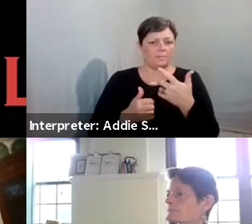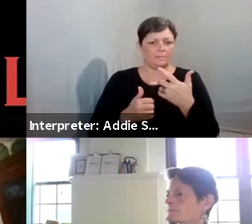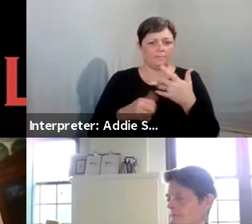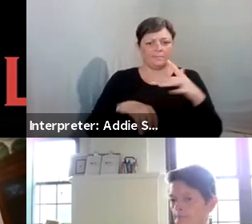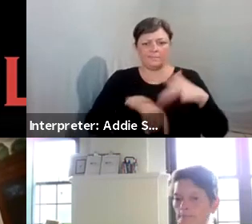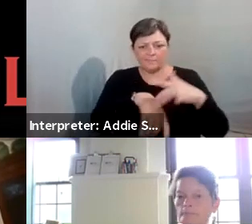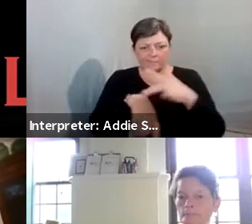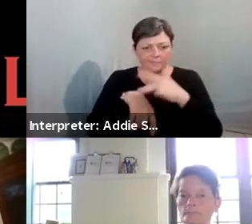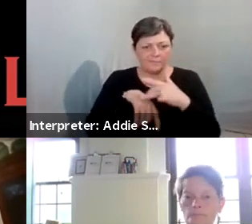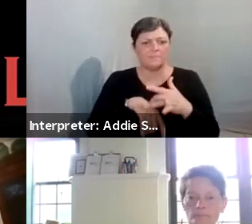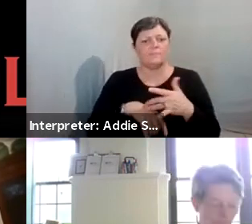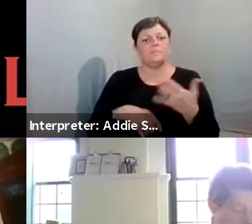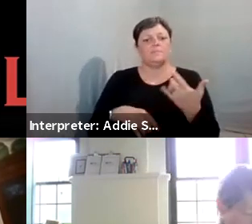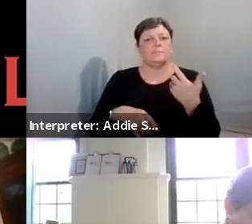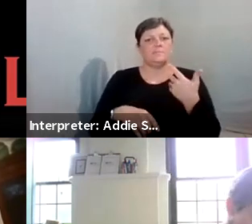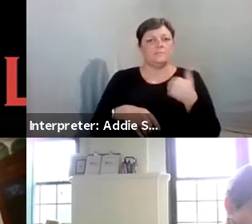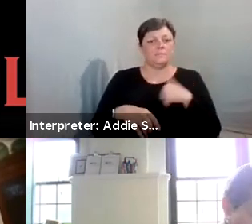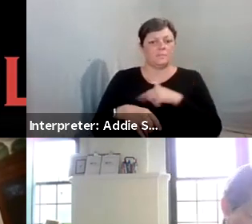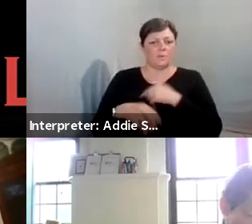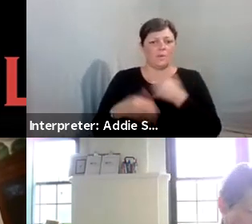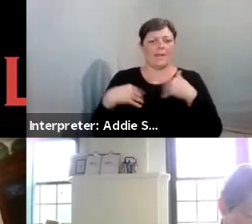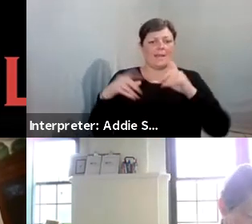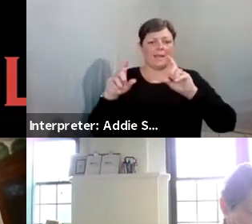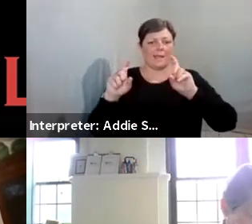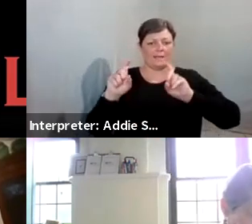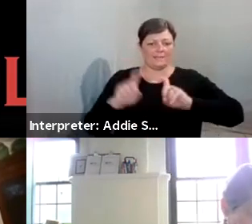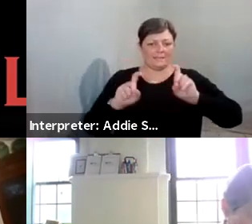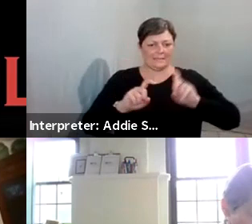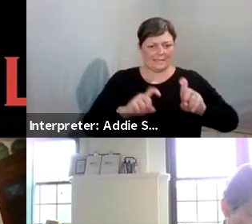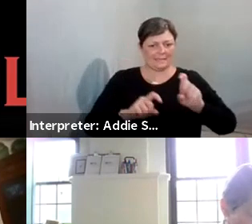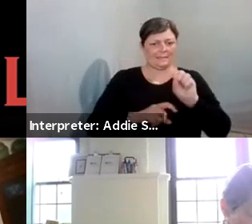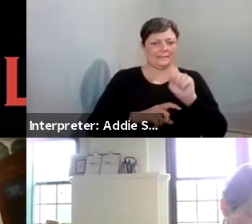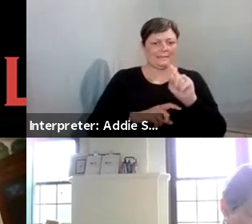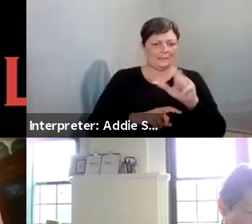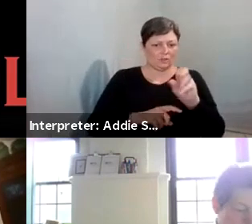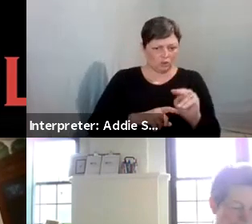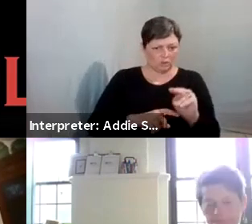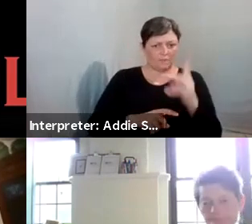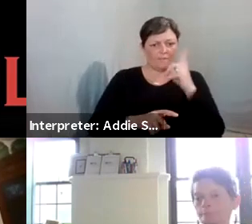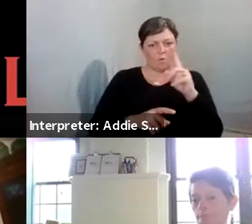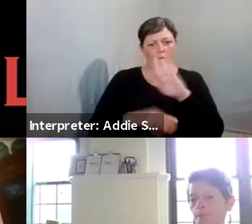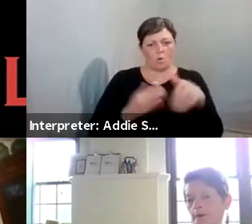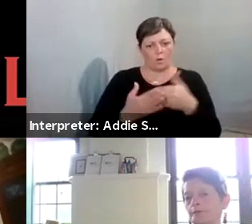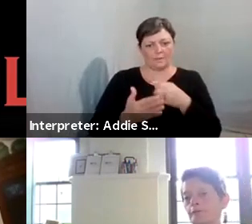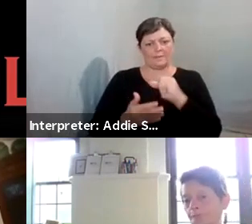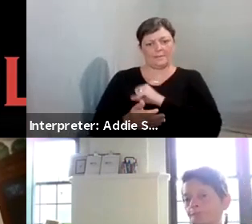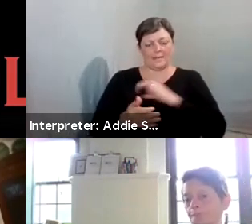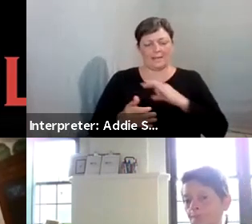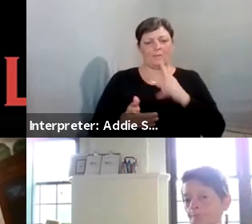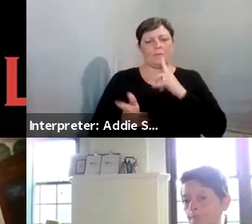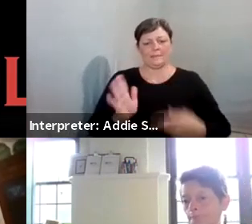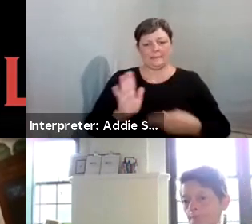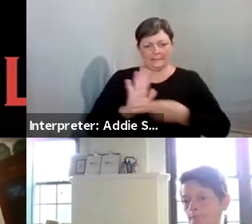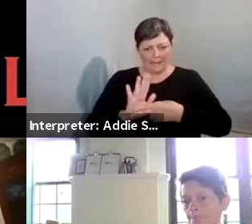touching things. We have attestations for all of our staff every day that they sign. And